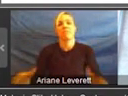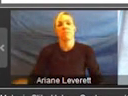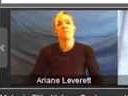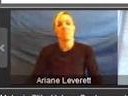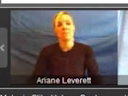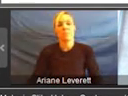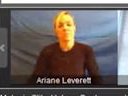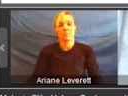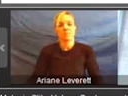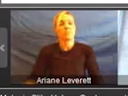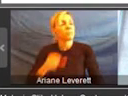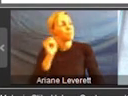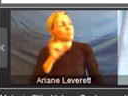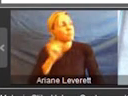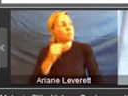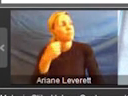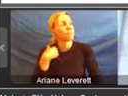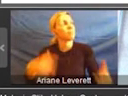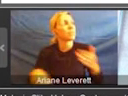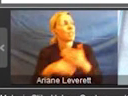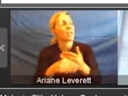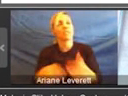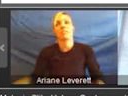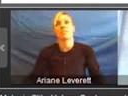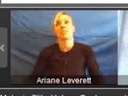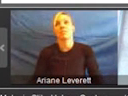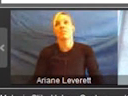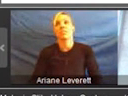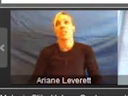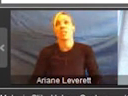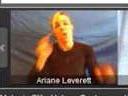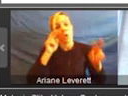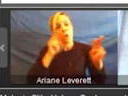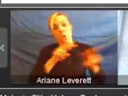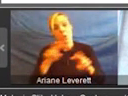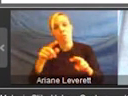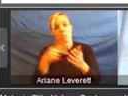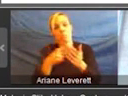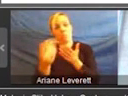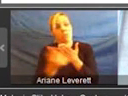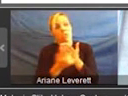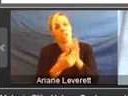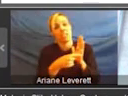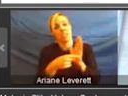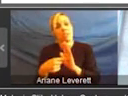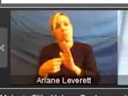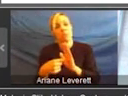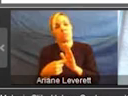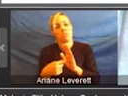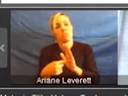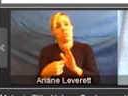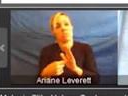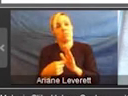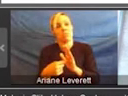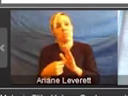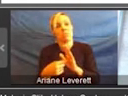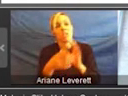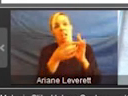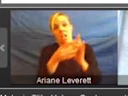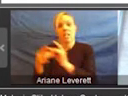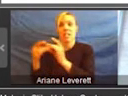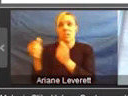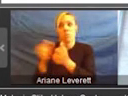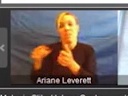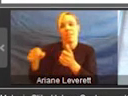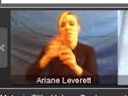Yeah, and maybe adding to that, when looking at those project examples that we linked to also in the report, it's always